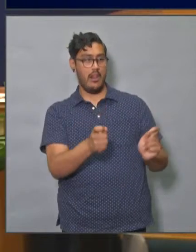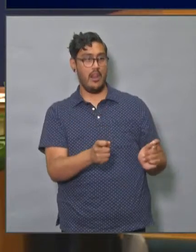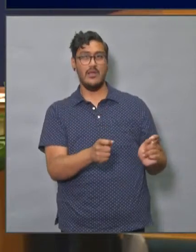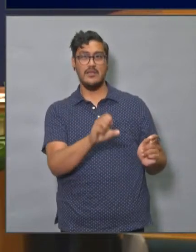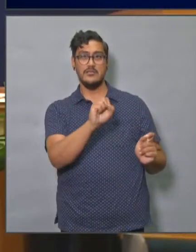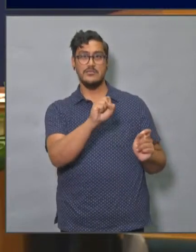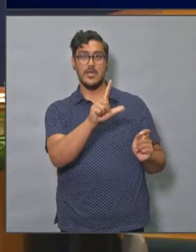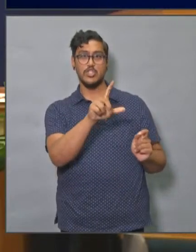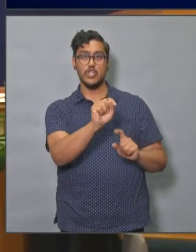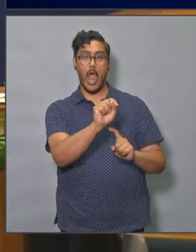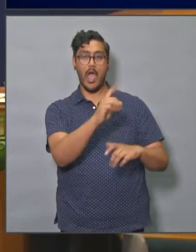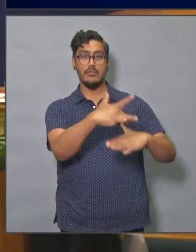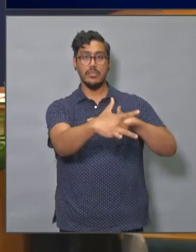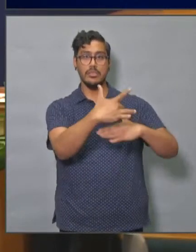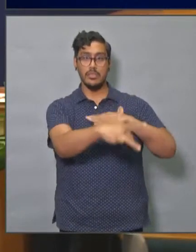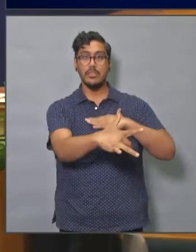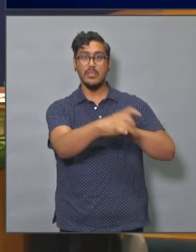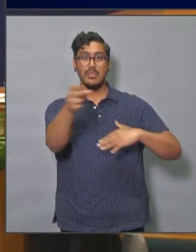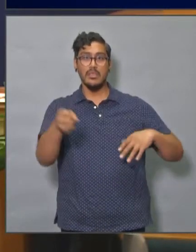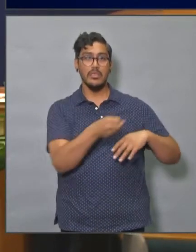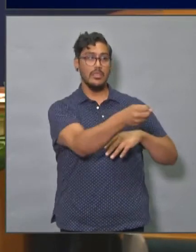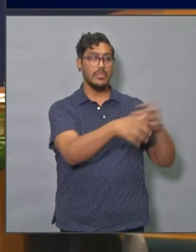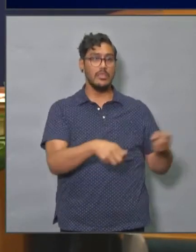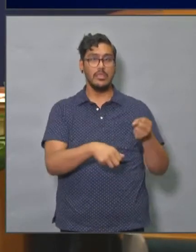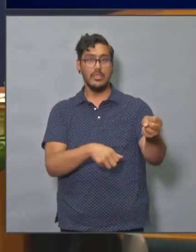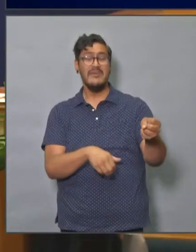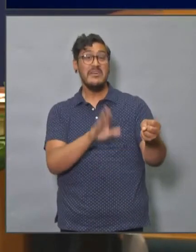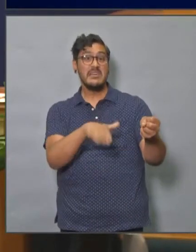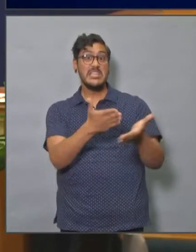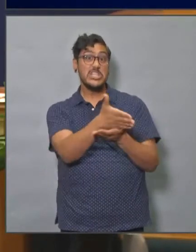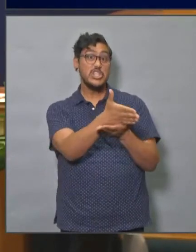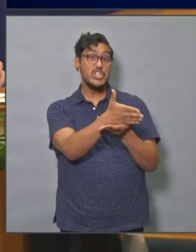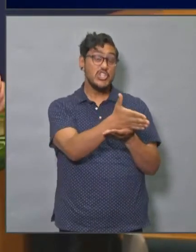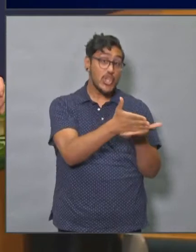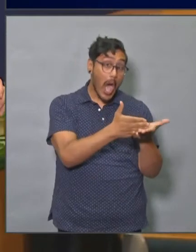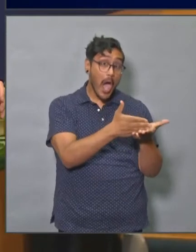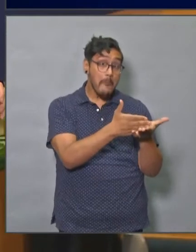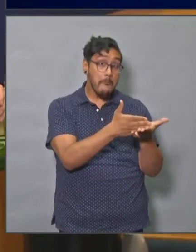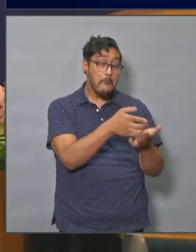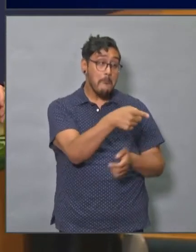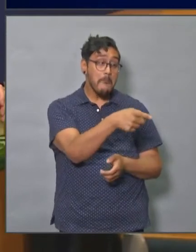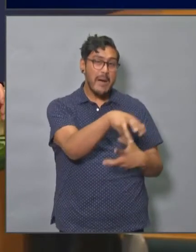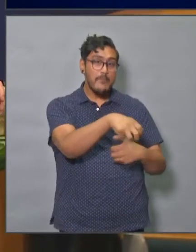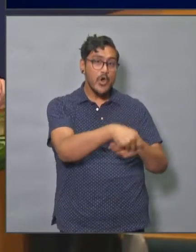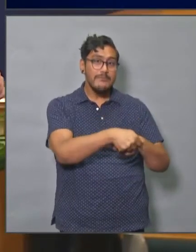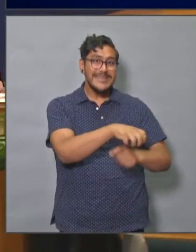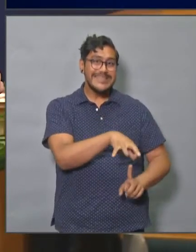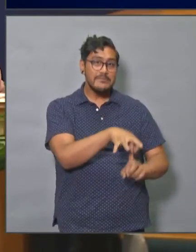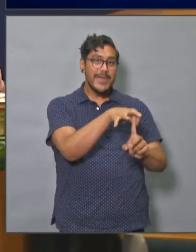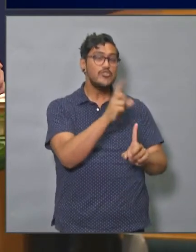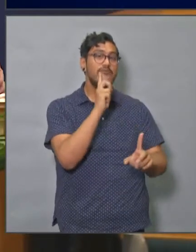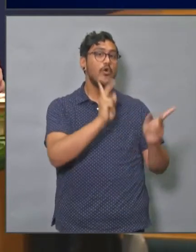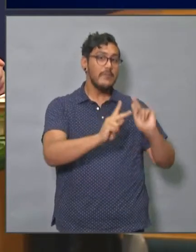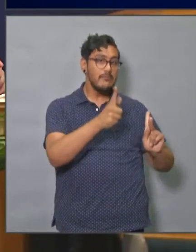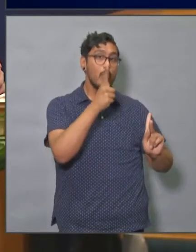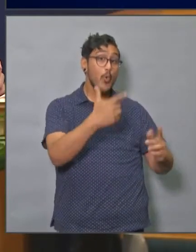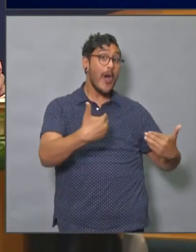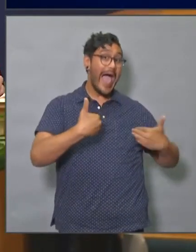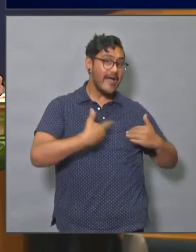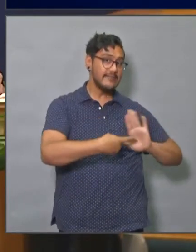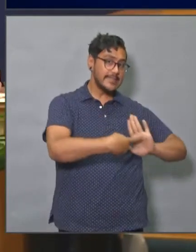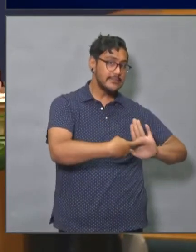be in effect today because there's a certain amount of slots that are allocated to people with symptoms and then certain for people without symptoms. So we'll make